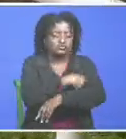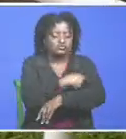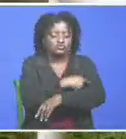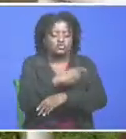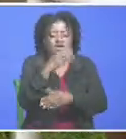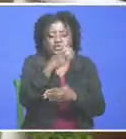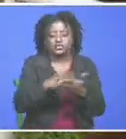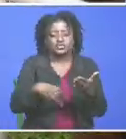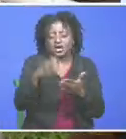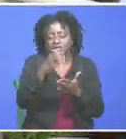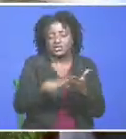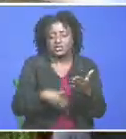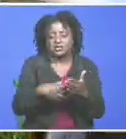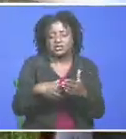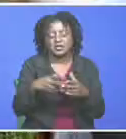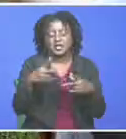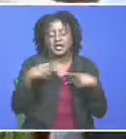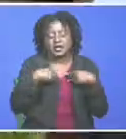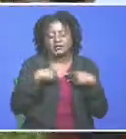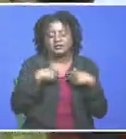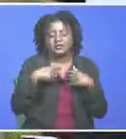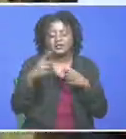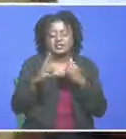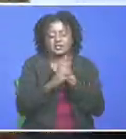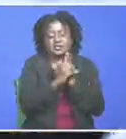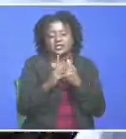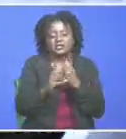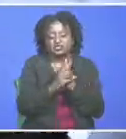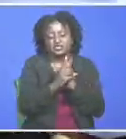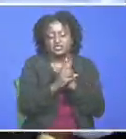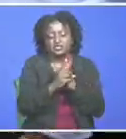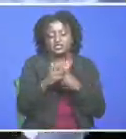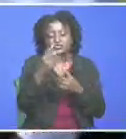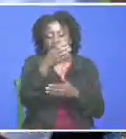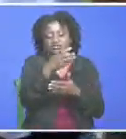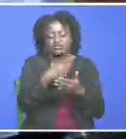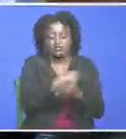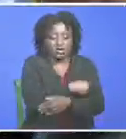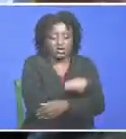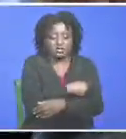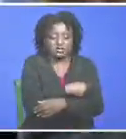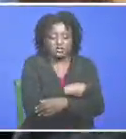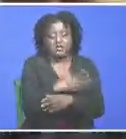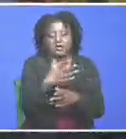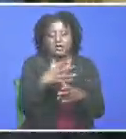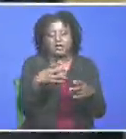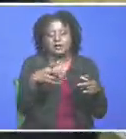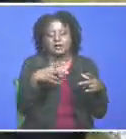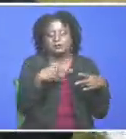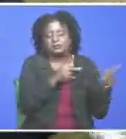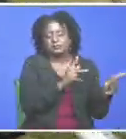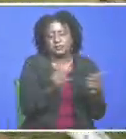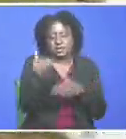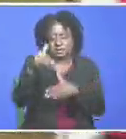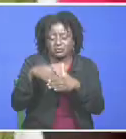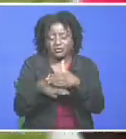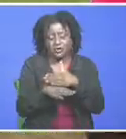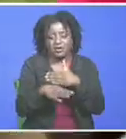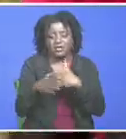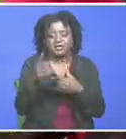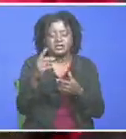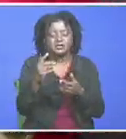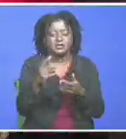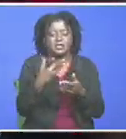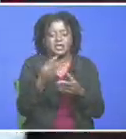dangerous drugs, importation of dangerous drugs, conspiracy to possess dangerous drugs with the intent to supply, and conspiracy